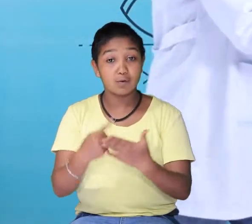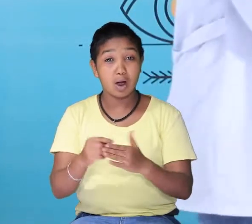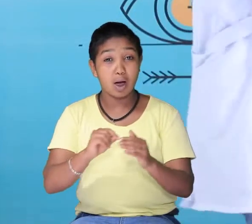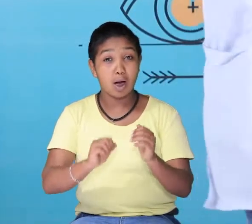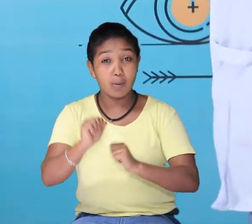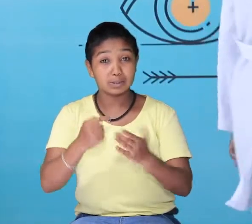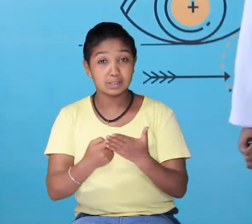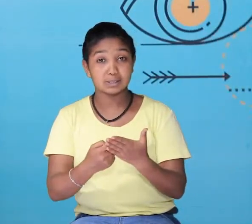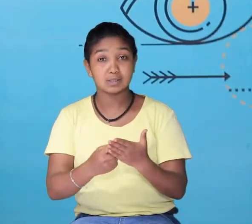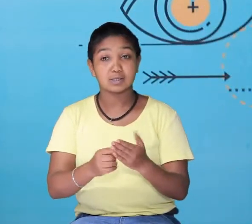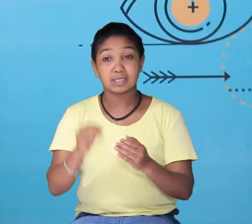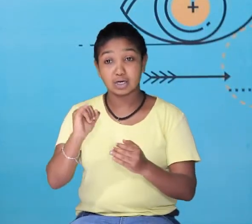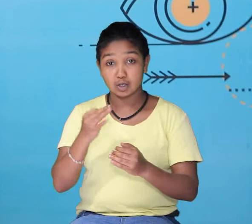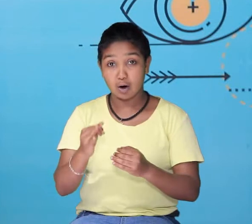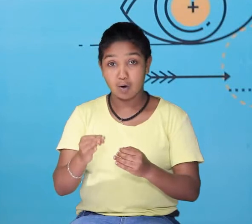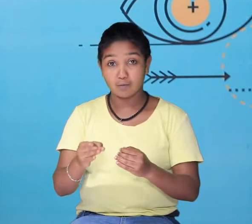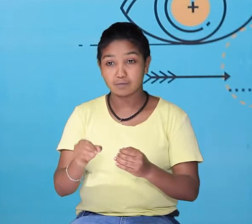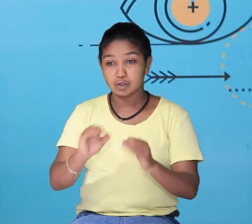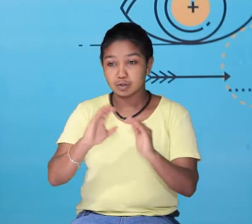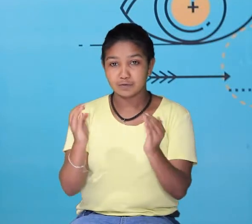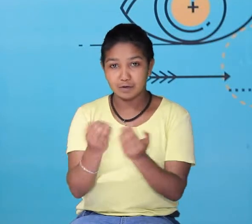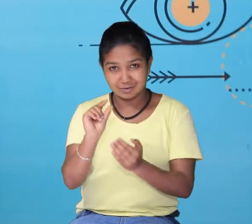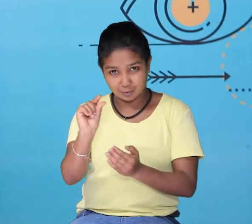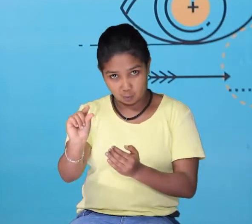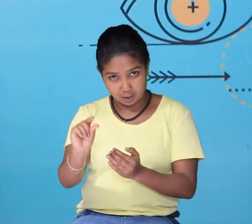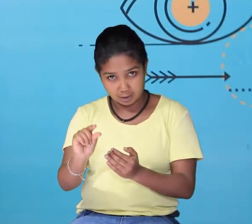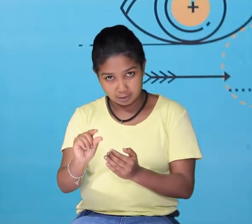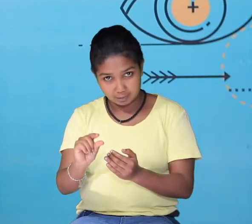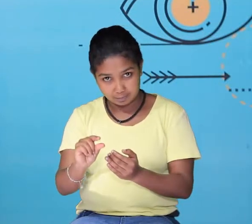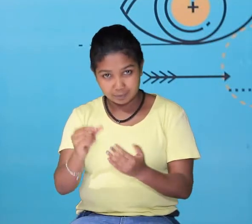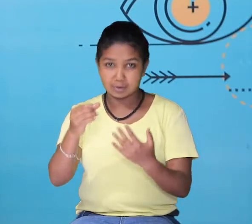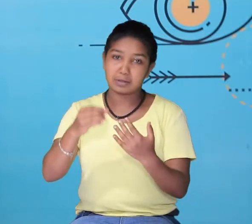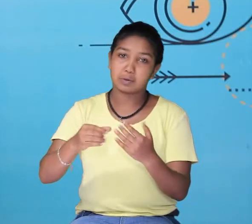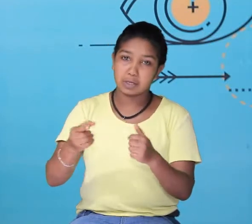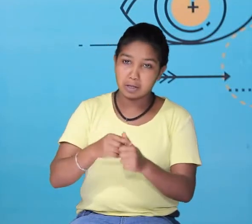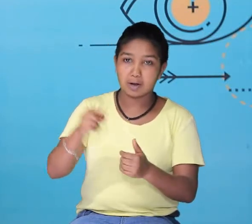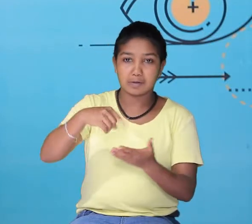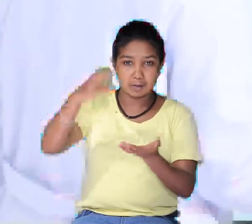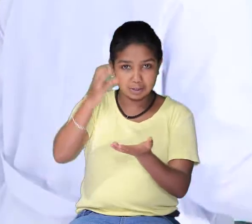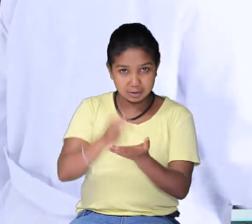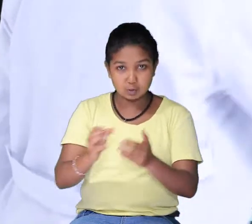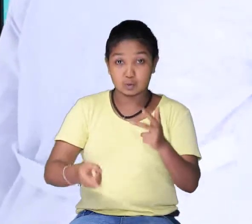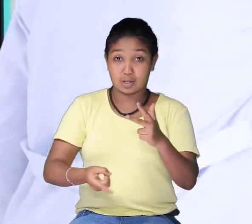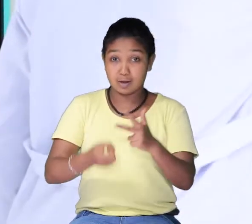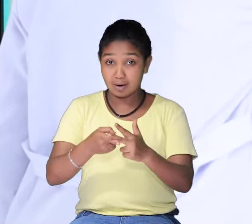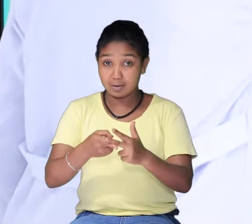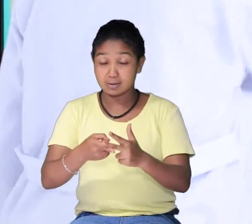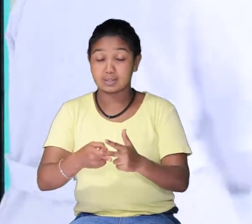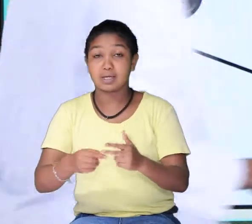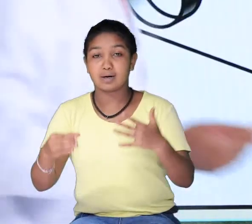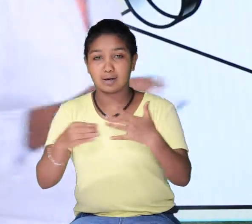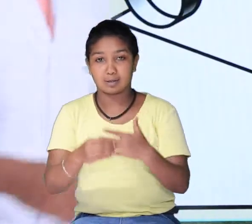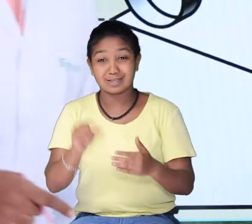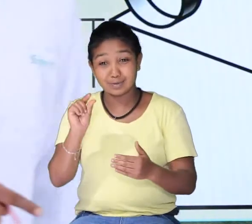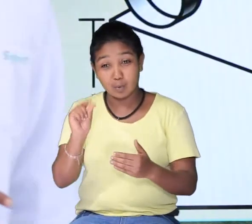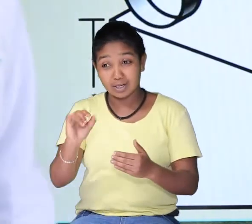among these, the moment of inertia of a sphere is smaller than the disk, than the ring. Therefore, the smaller